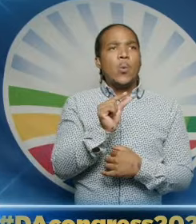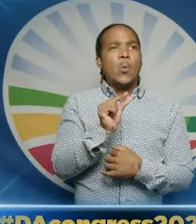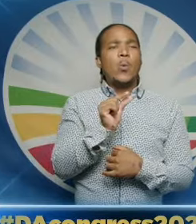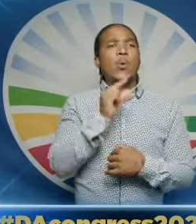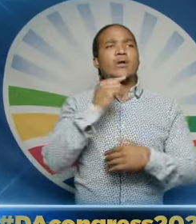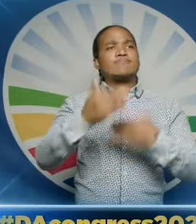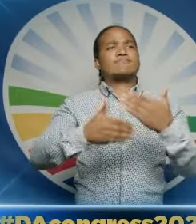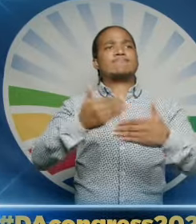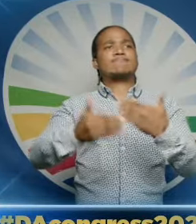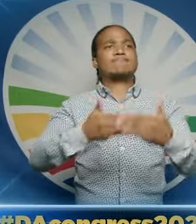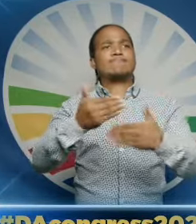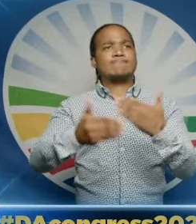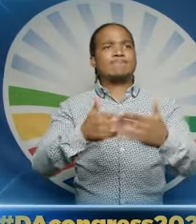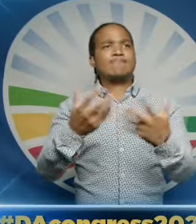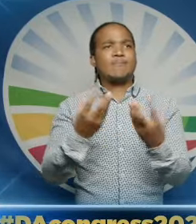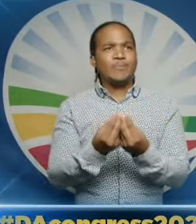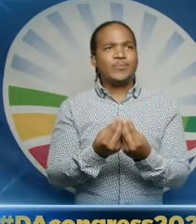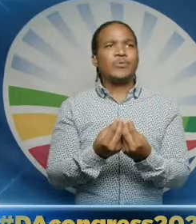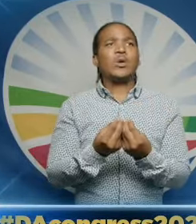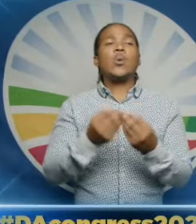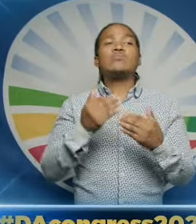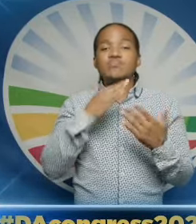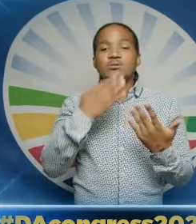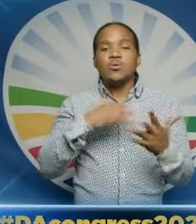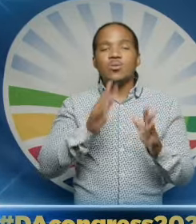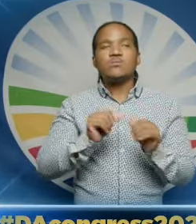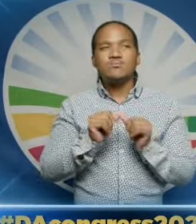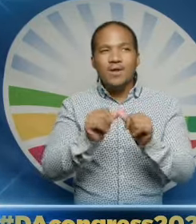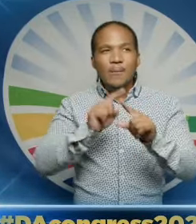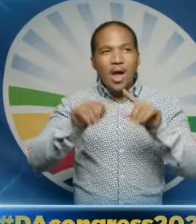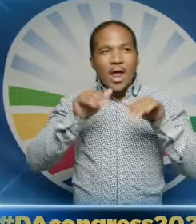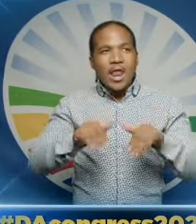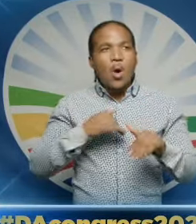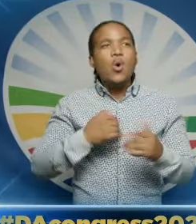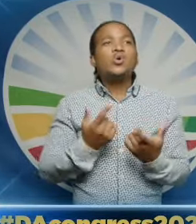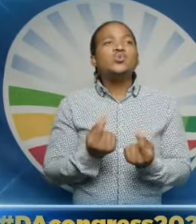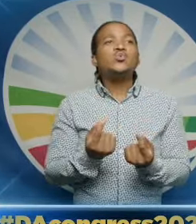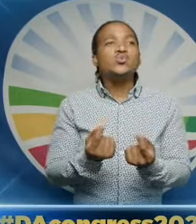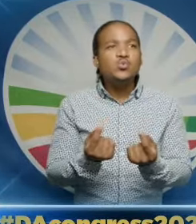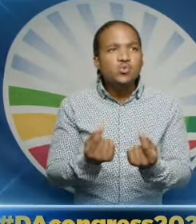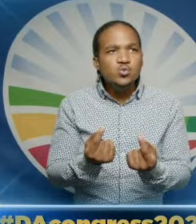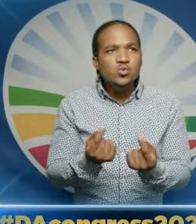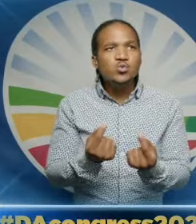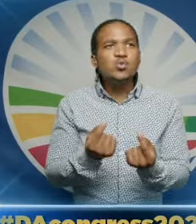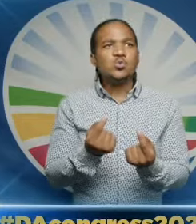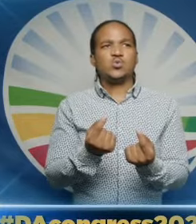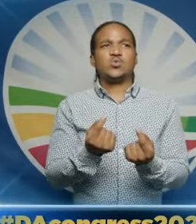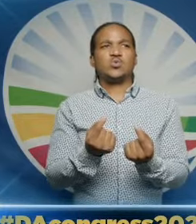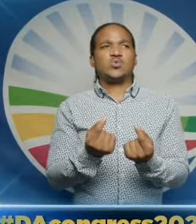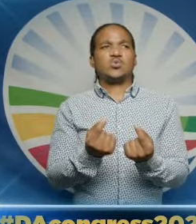proceeding with proceedings. And now what we're going to have is our two